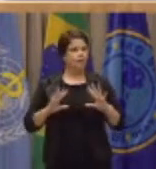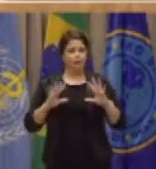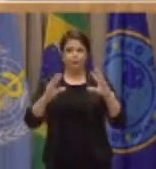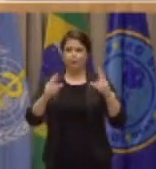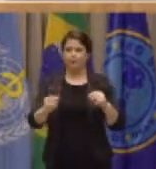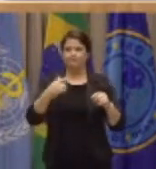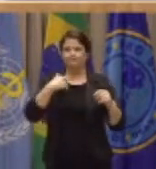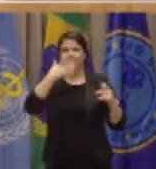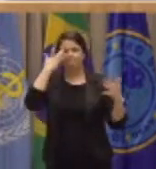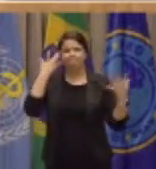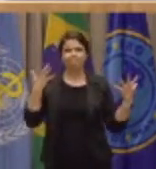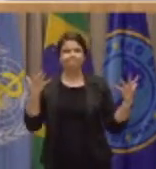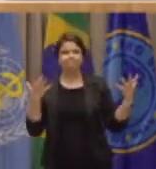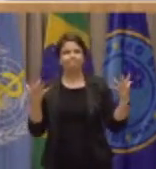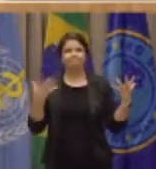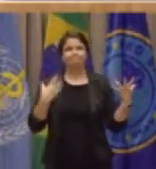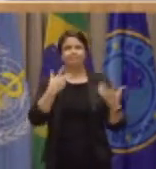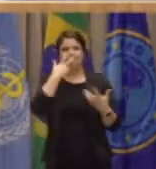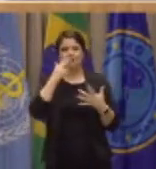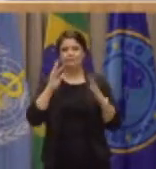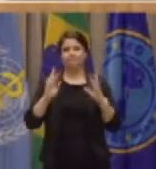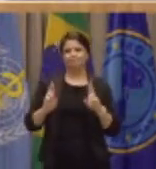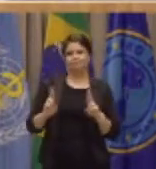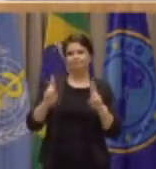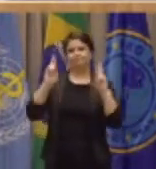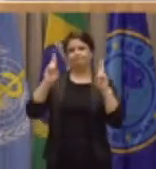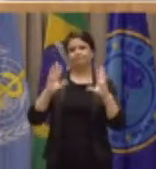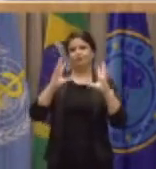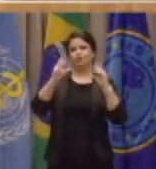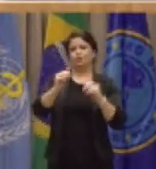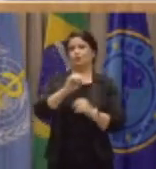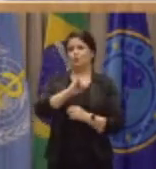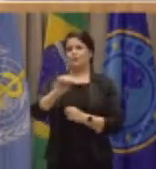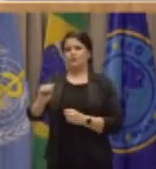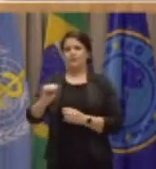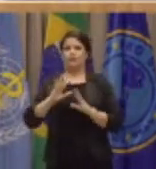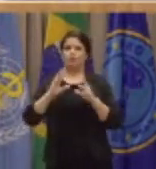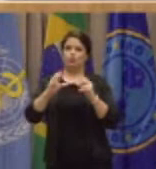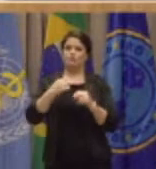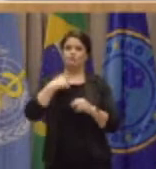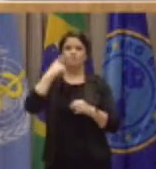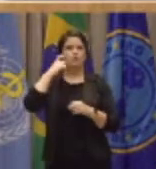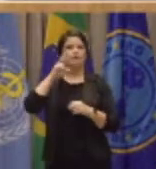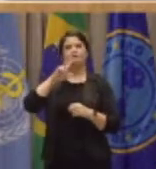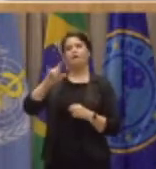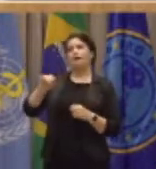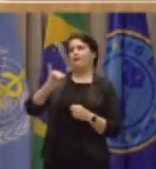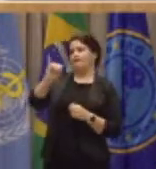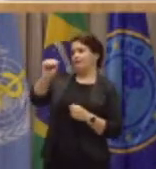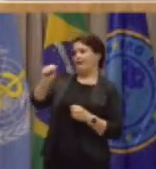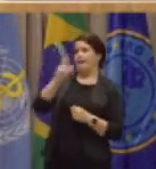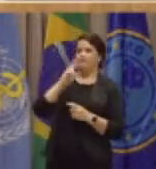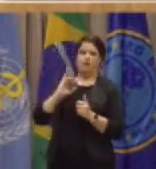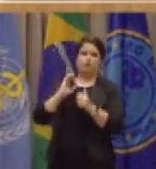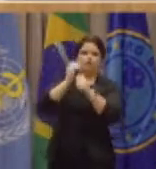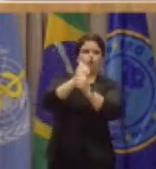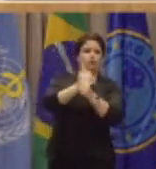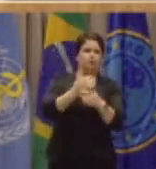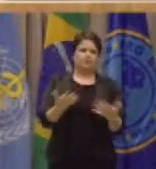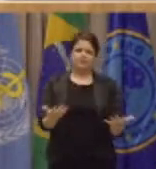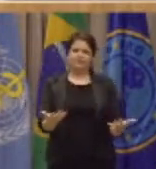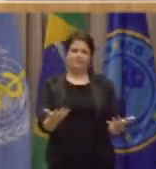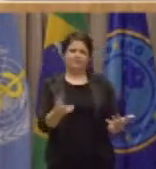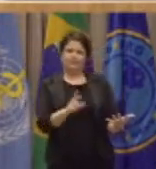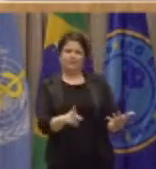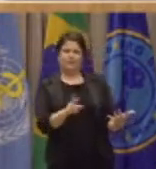perspectives for the future can we use. Everybody's very hopeful towards this tool, and